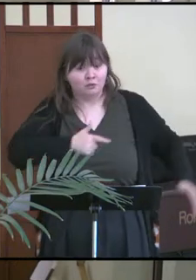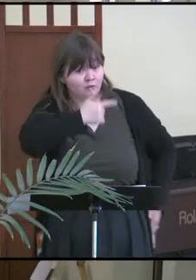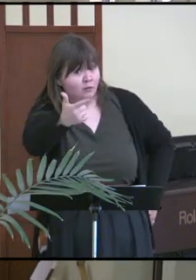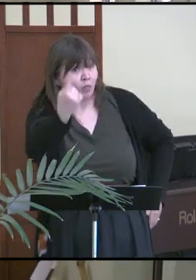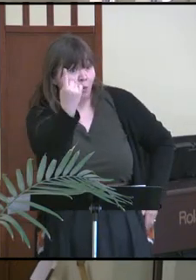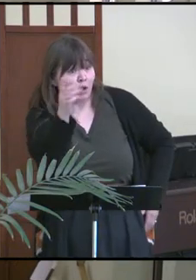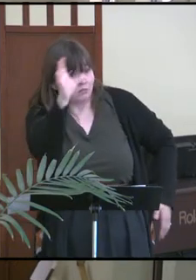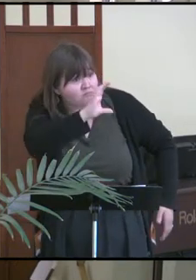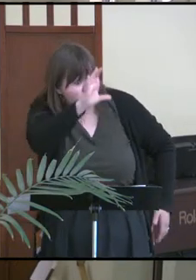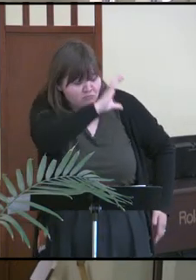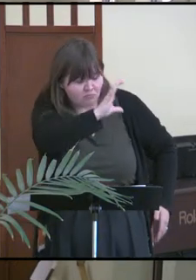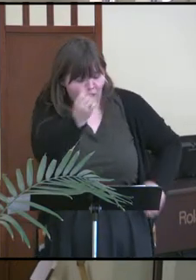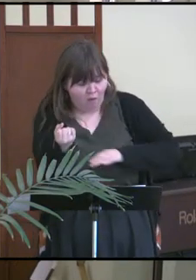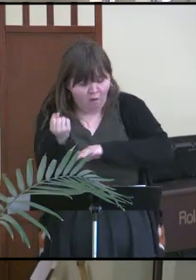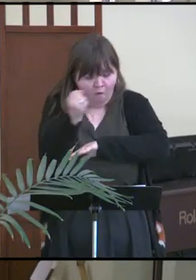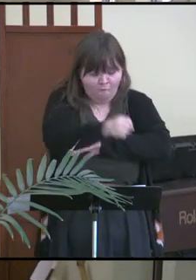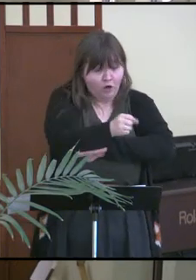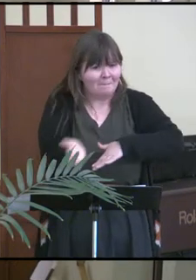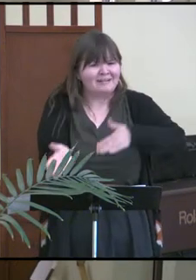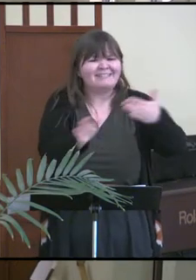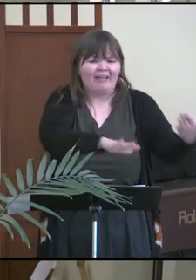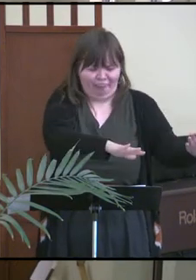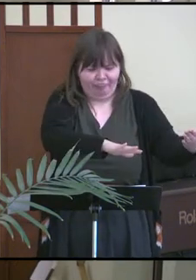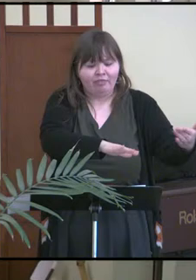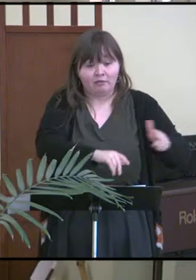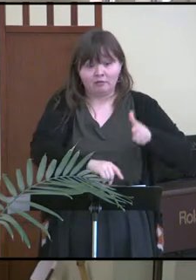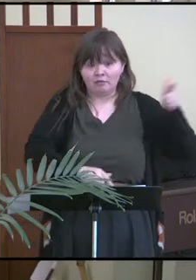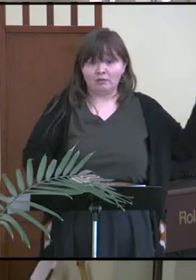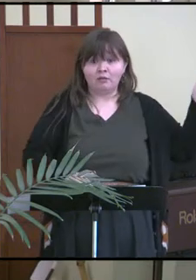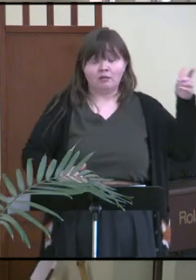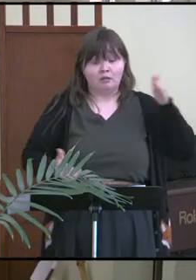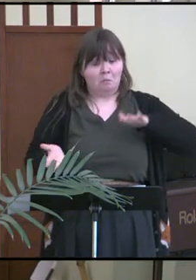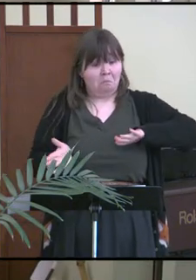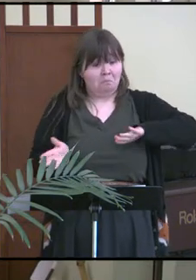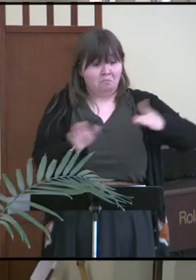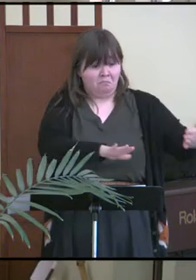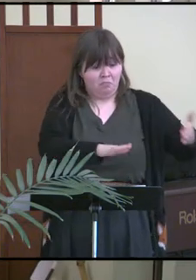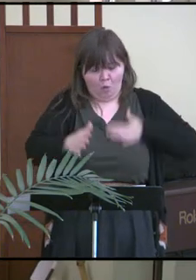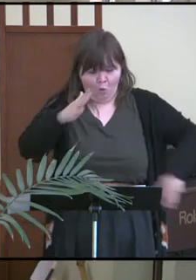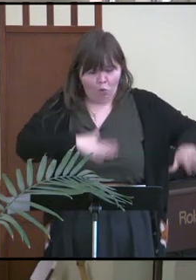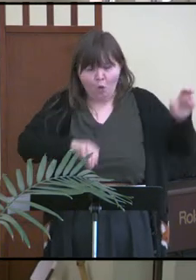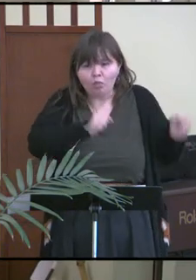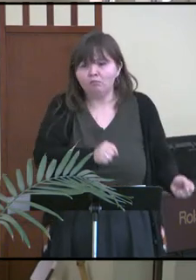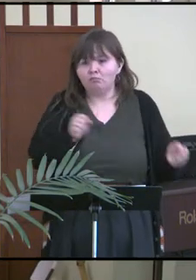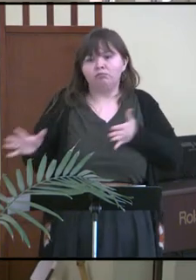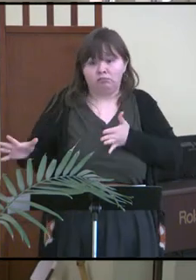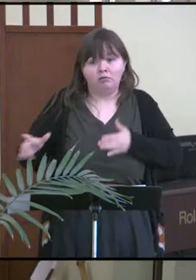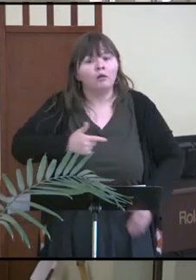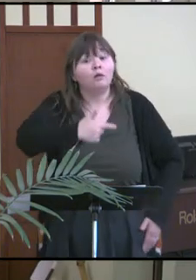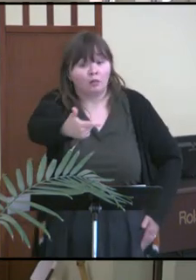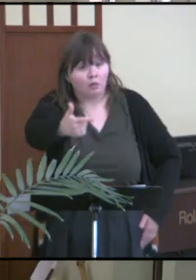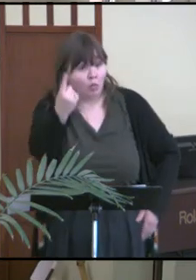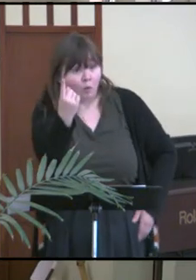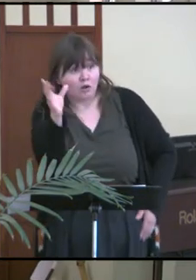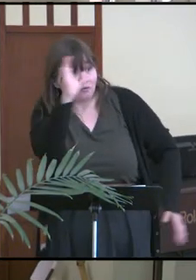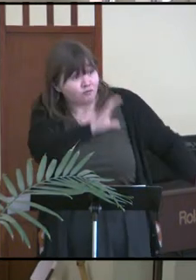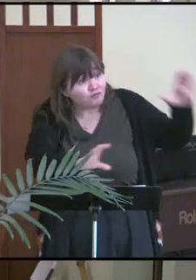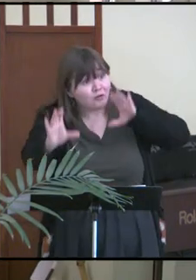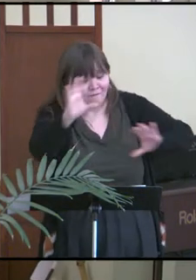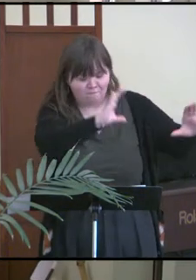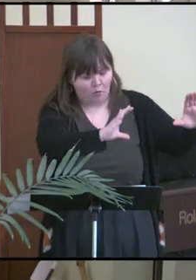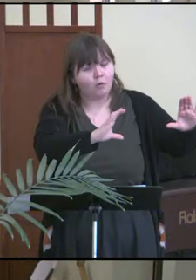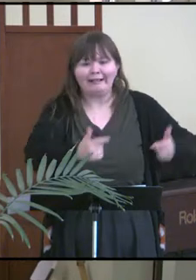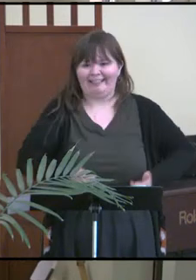for has overcome death. The burial clothes are put aside. The one you are looking for is